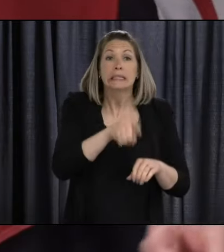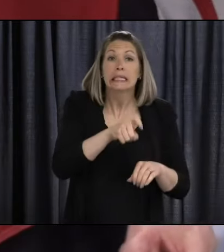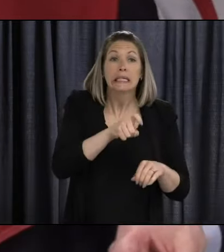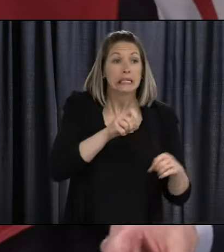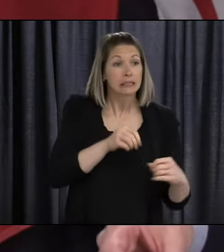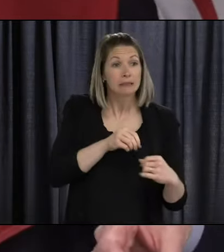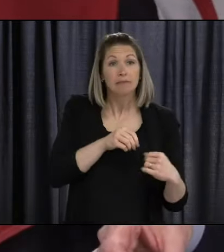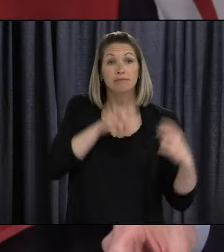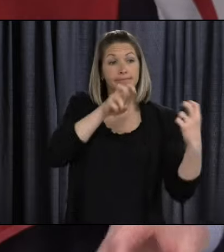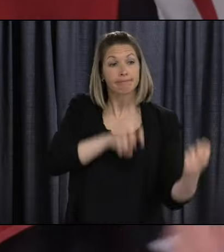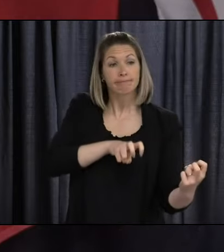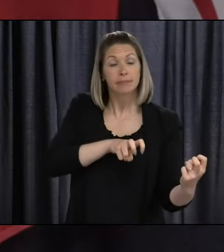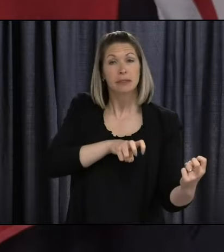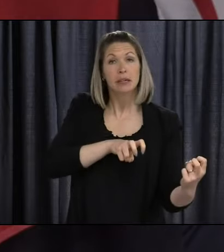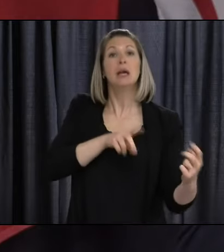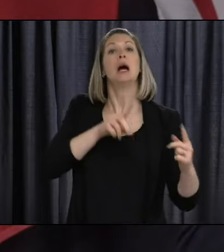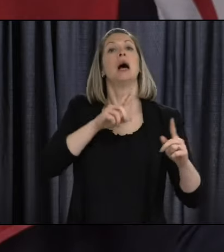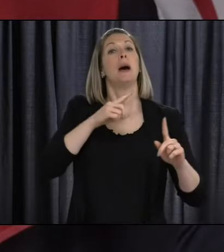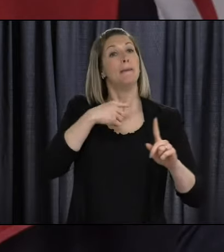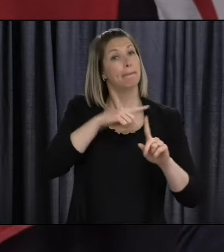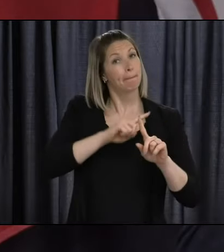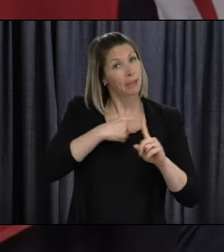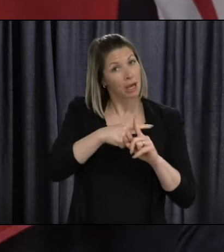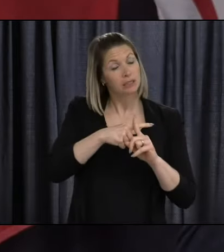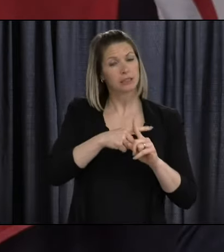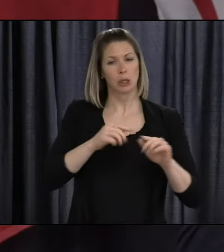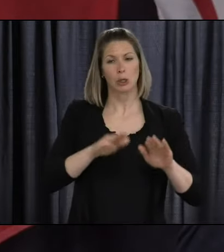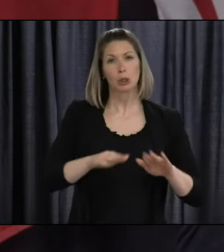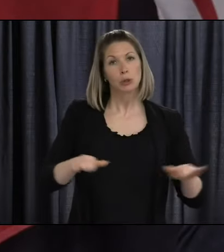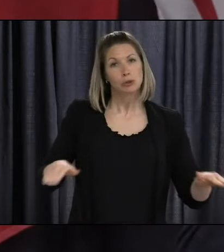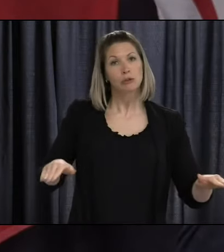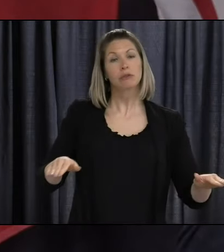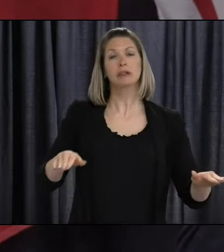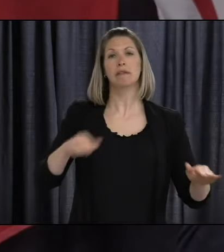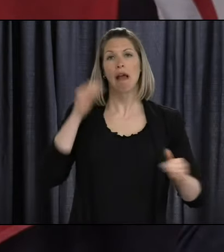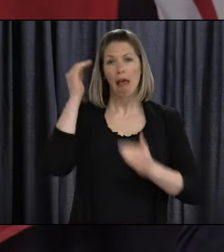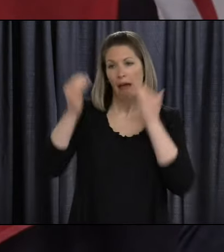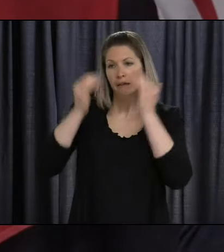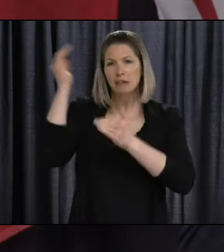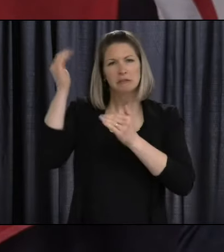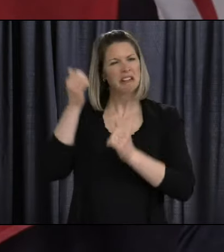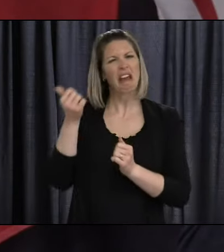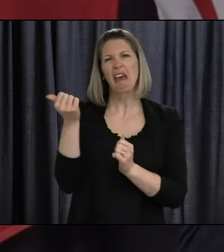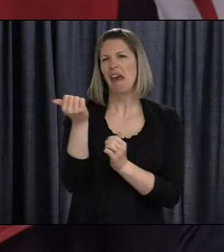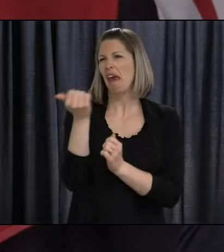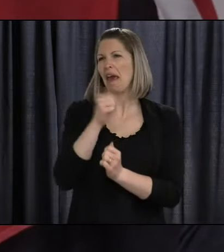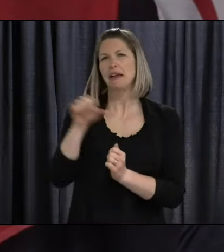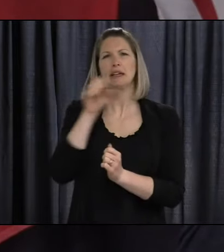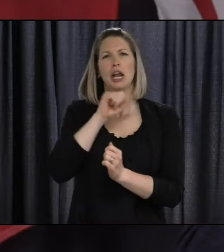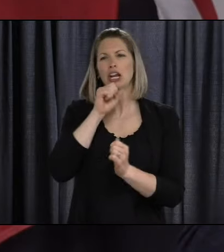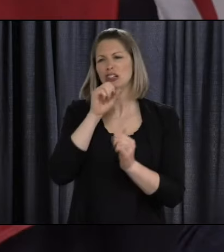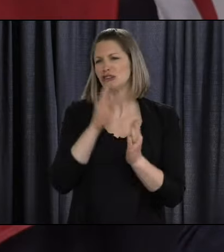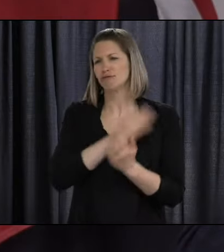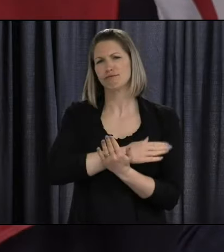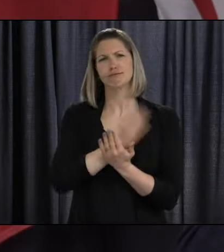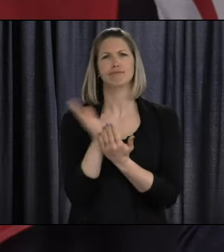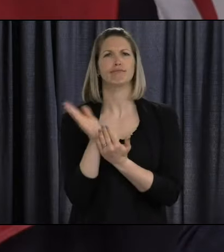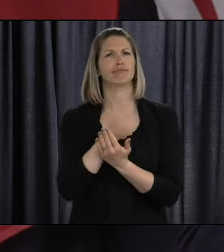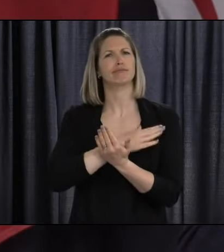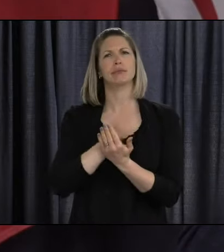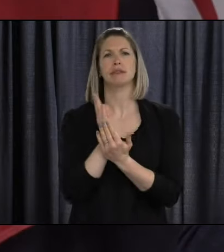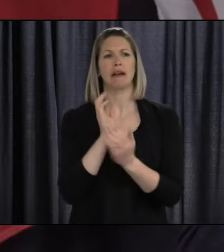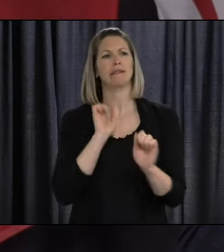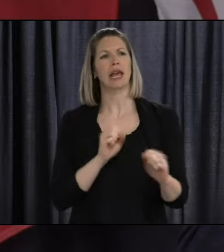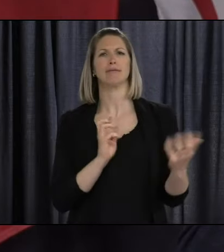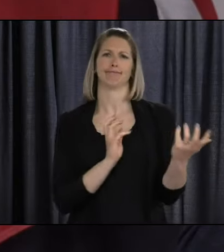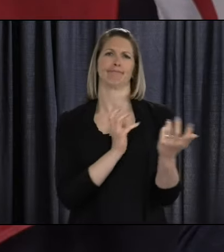youth, and adults. Now, if more than one session is needed, individuals can return to Doorways and be connected with